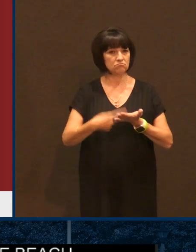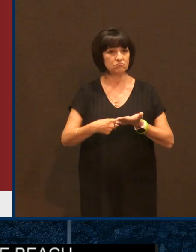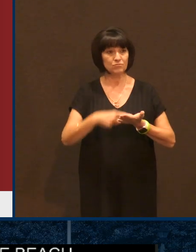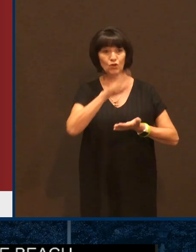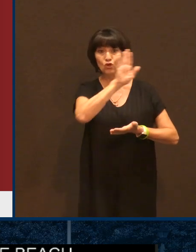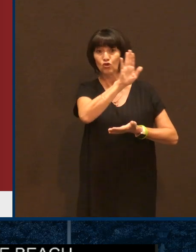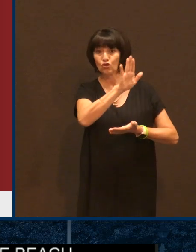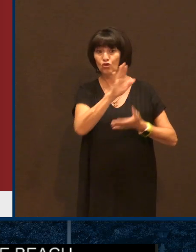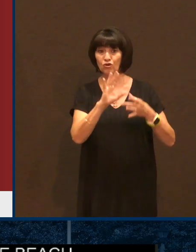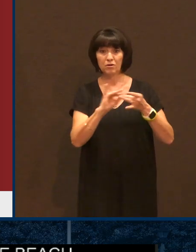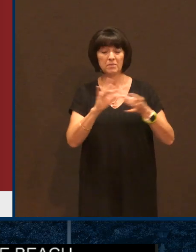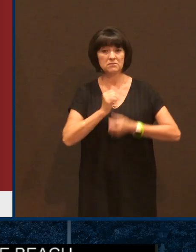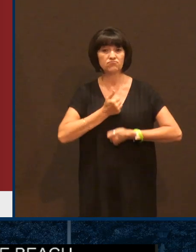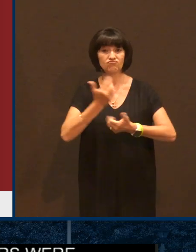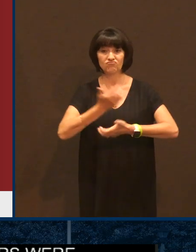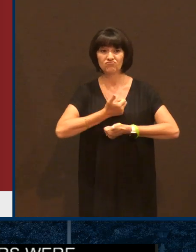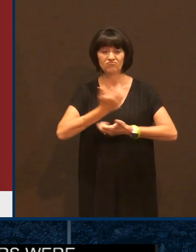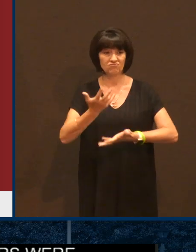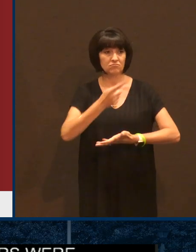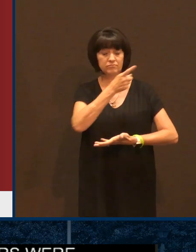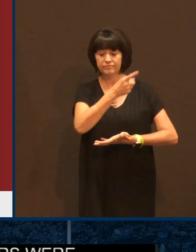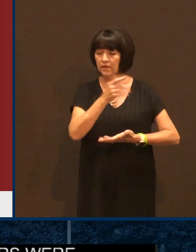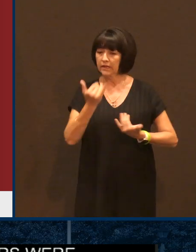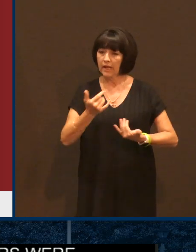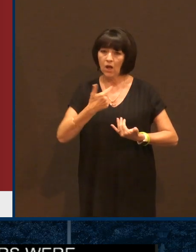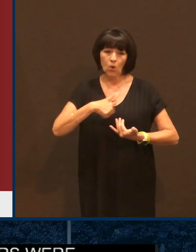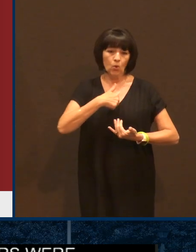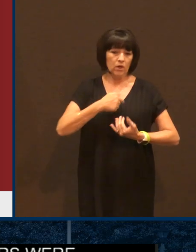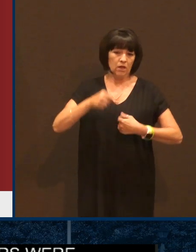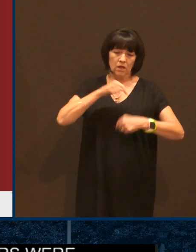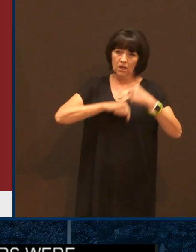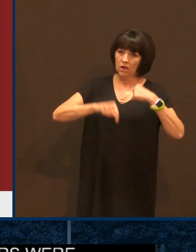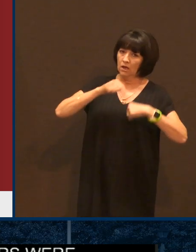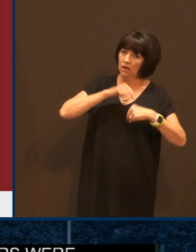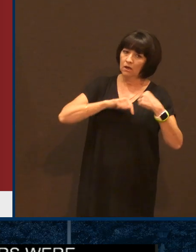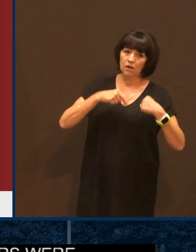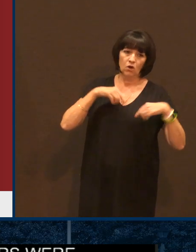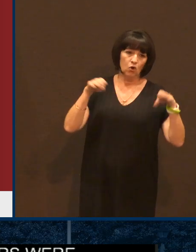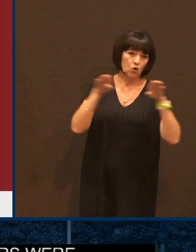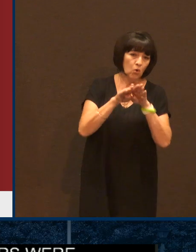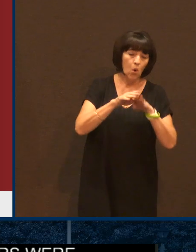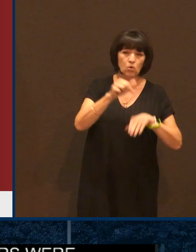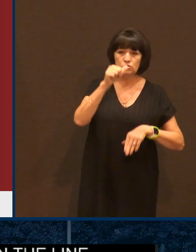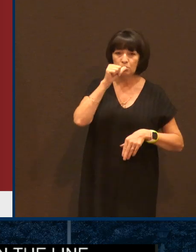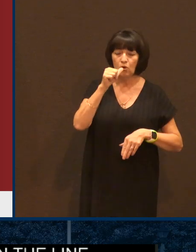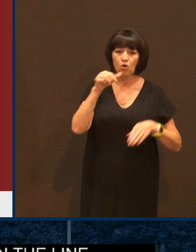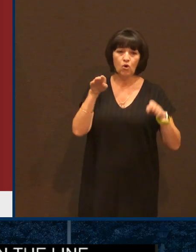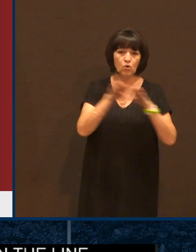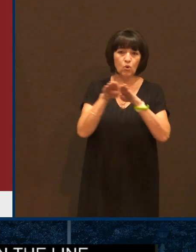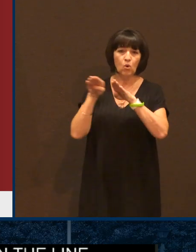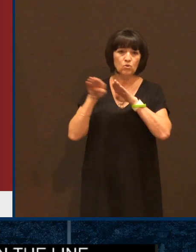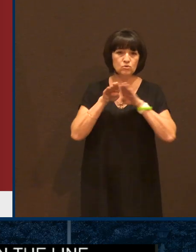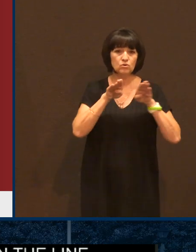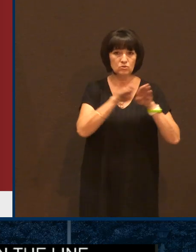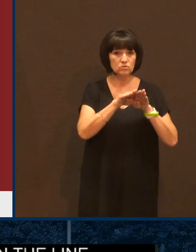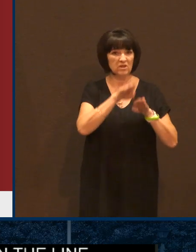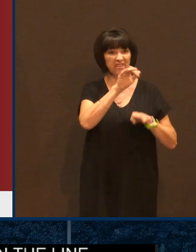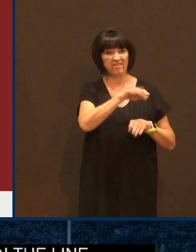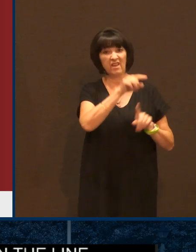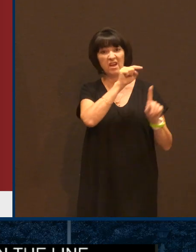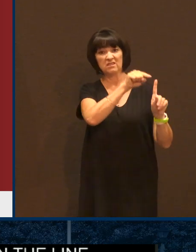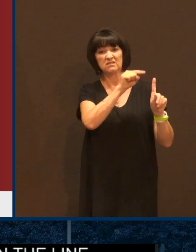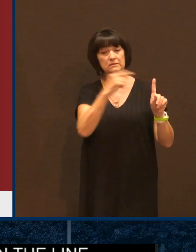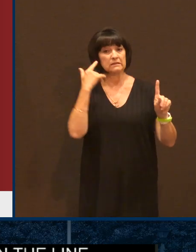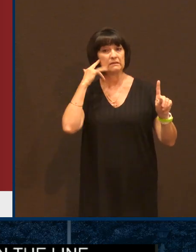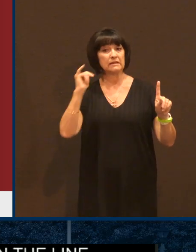been closing down bars and moving backwards, as the governor of Governor Newsom in California has done, particularly